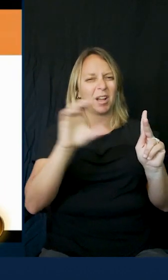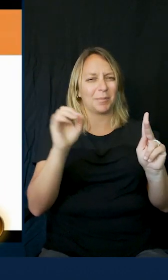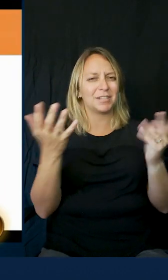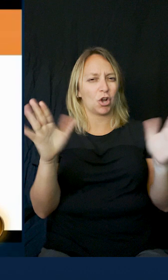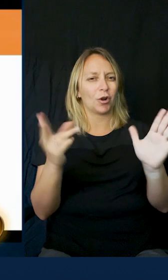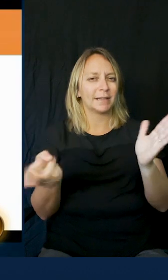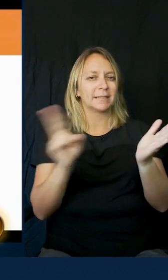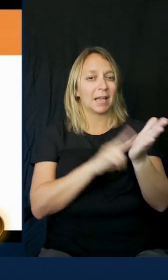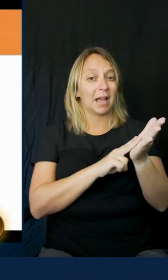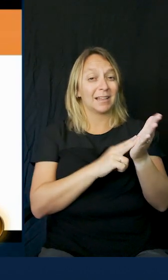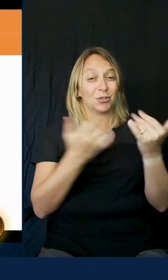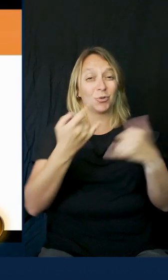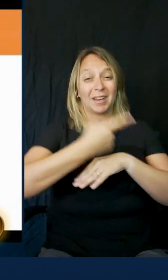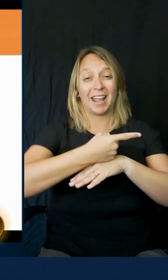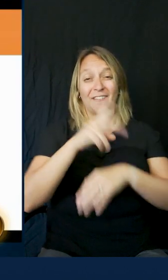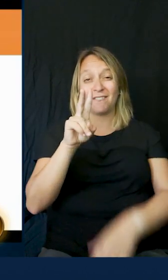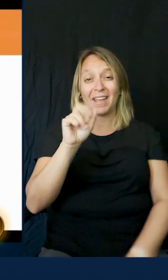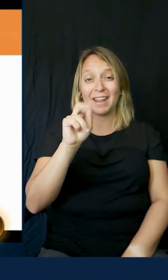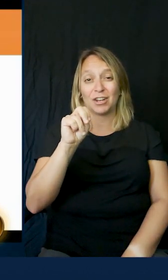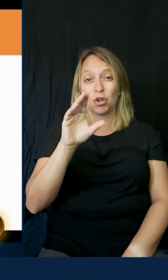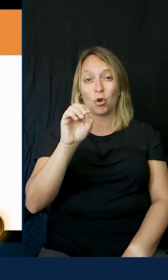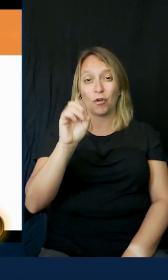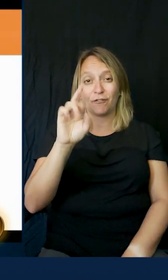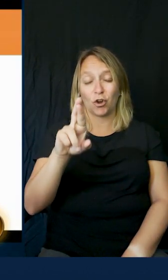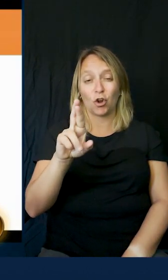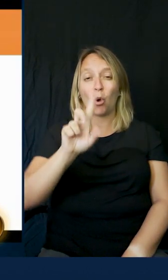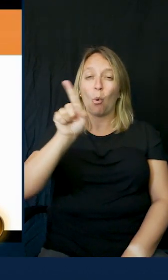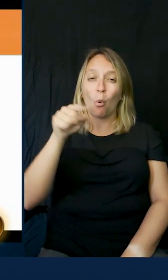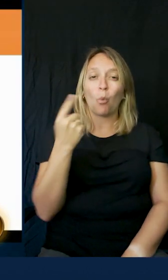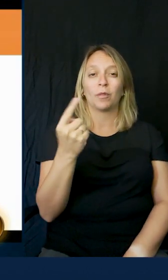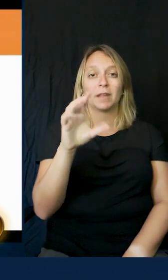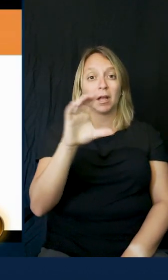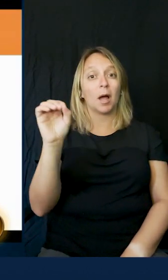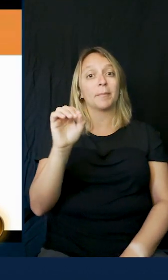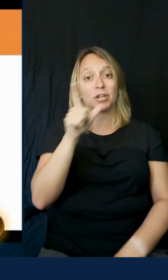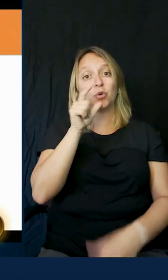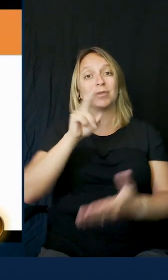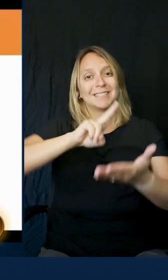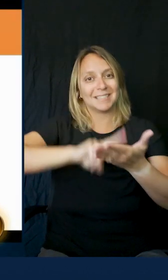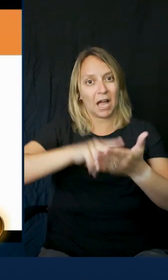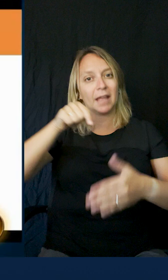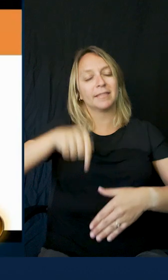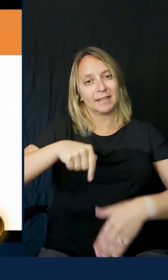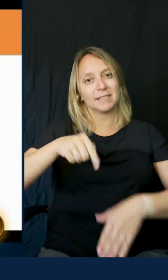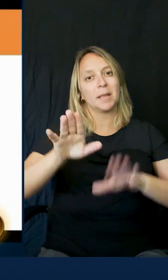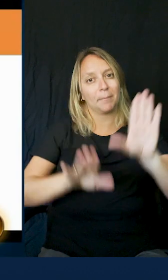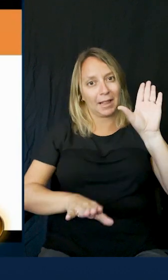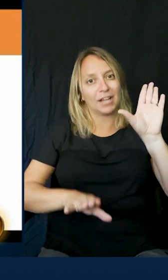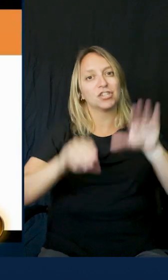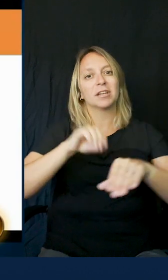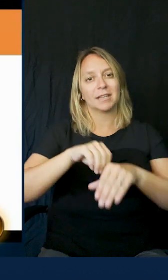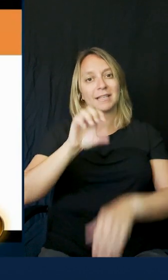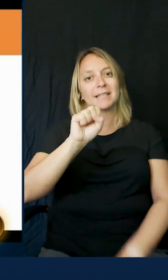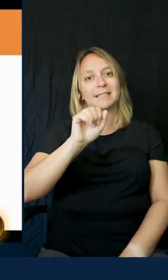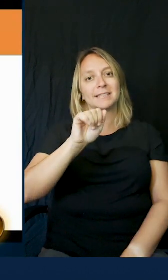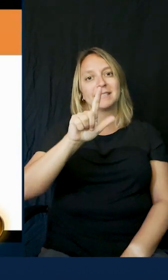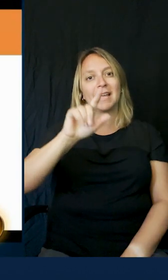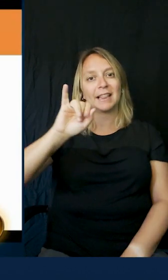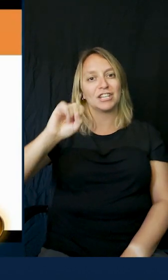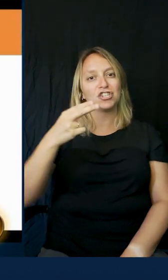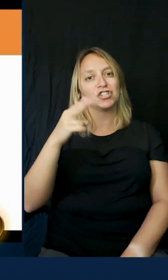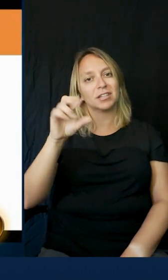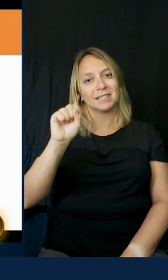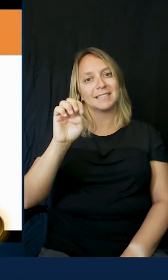Whale Watch is the only company in the Salish Sea who has signed this pledge, the only whale watching company in the Salish Sea.